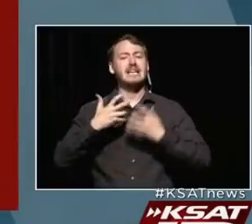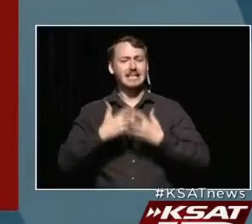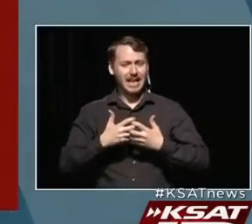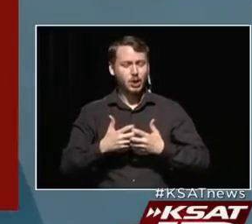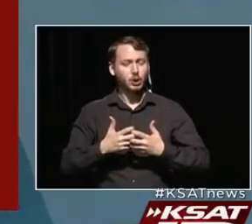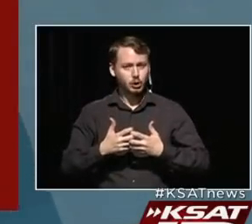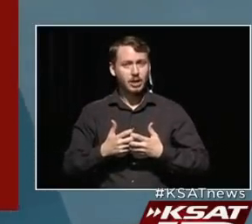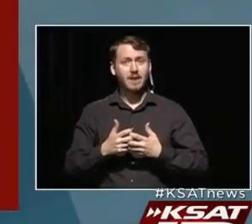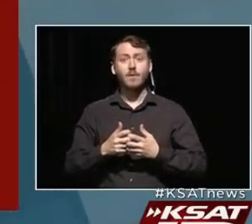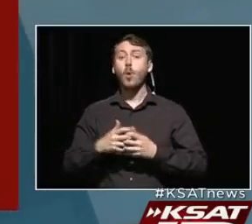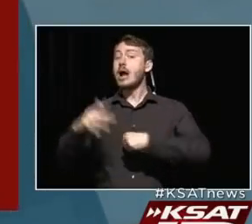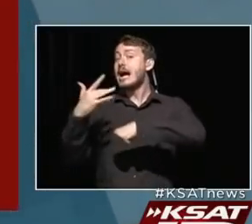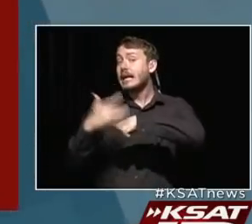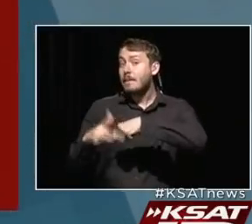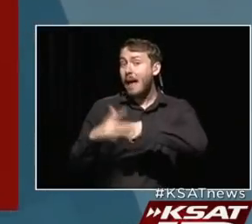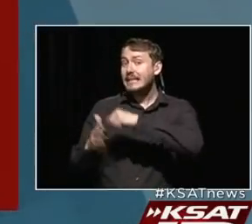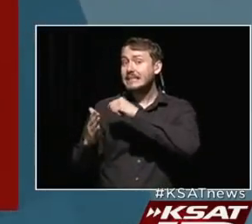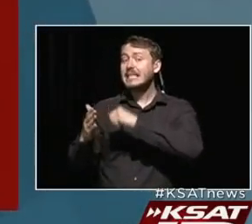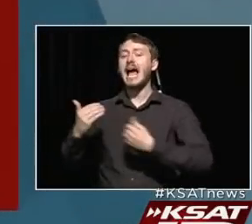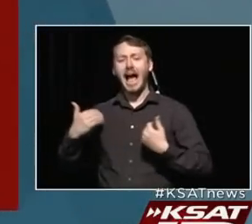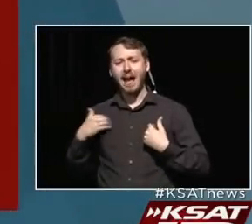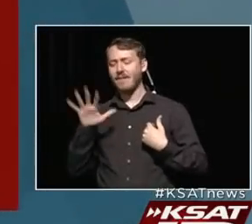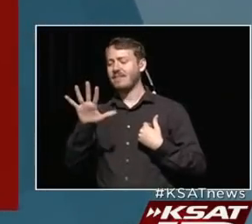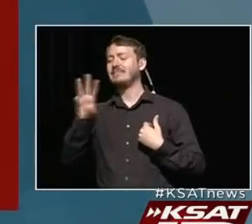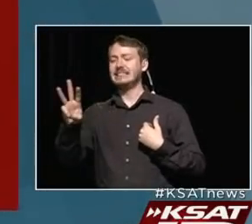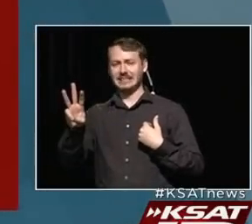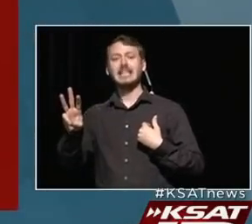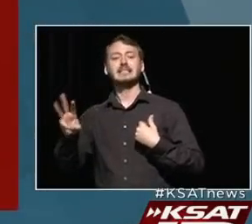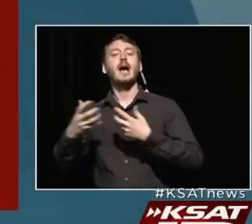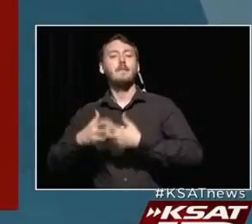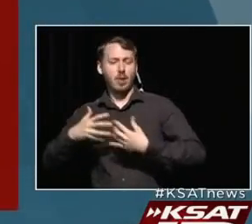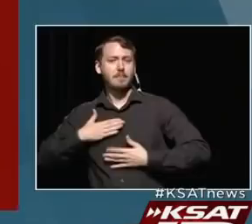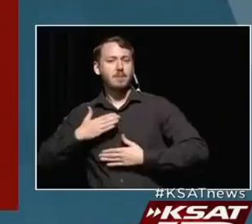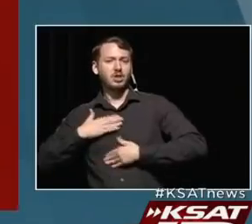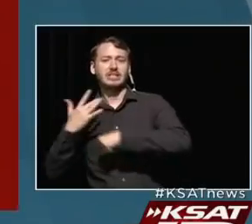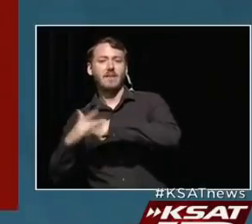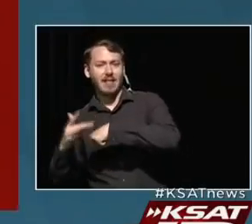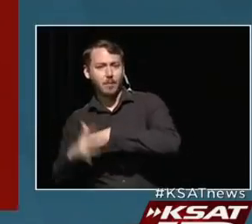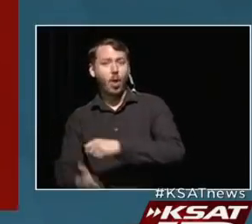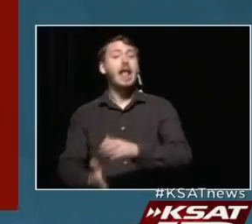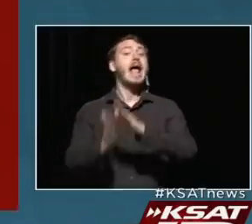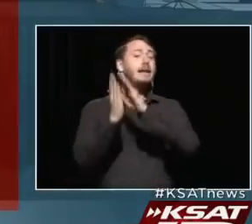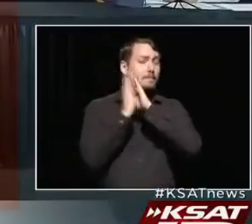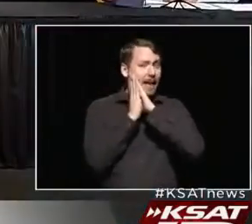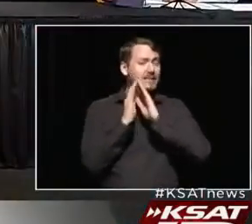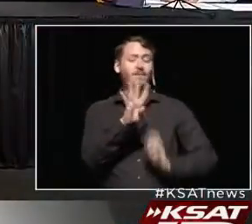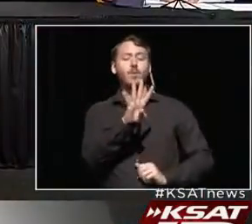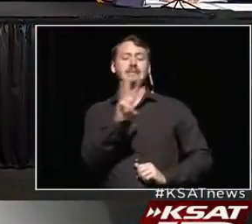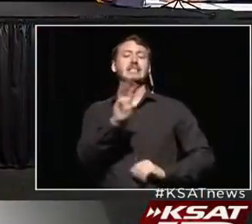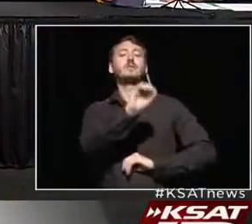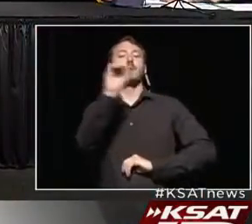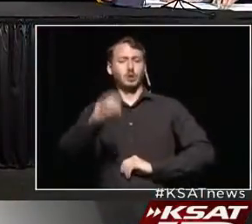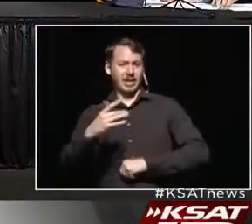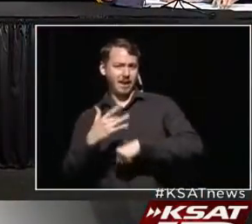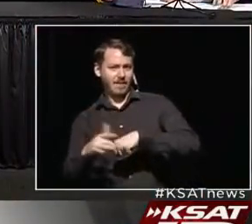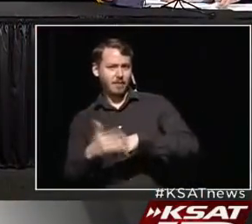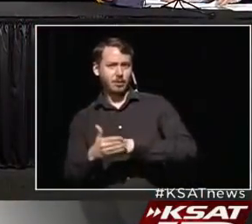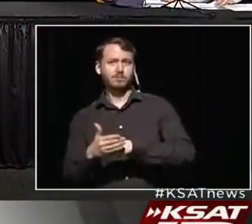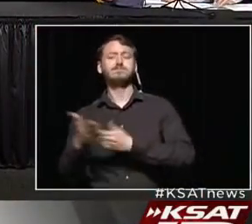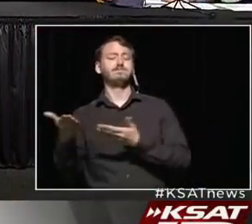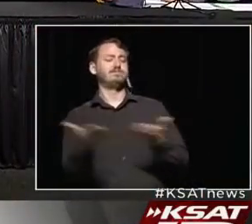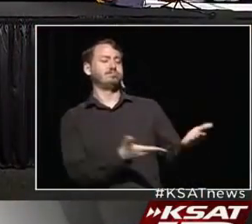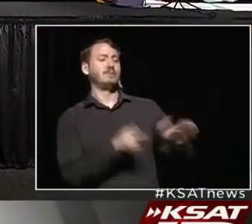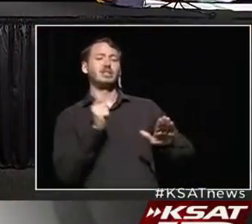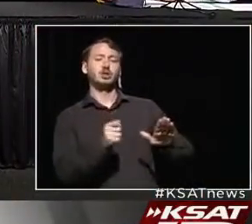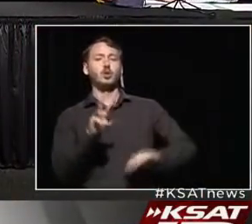capacity, 56% of ventilators are available, as well as 14% of staff hospital beds. Let me turn it over to Judge Wolf. Yeah, thanks, Mayor.